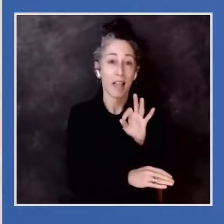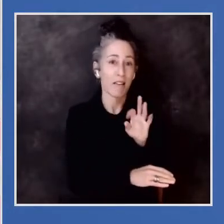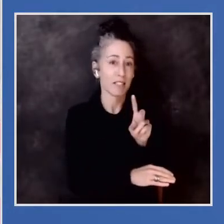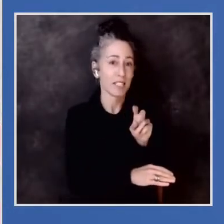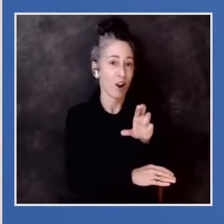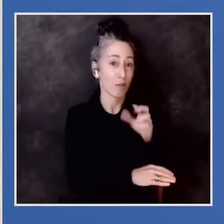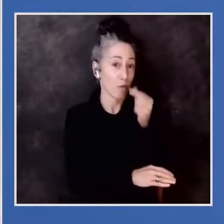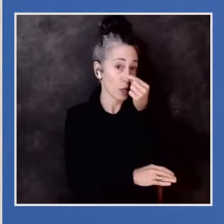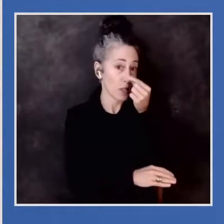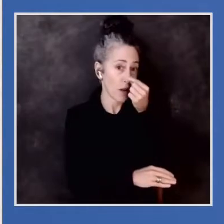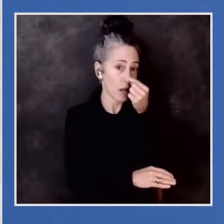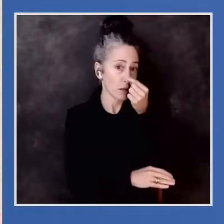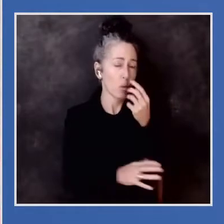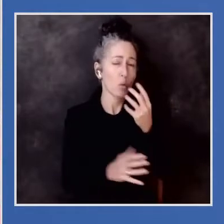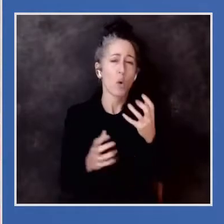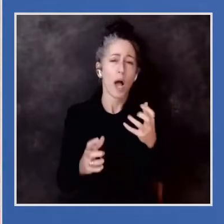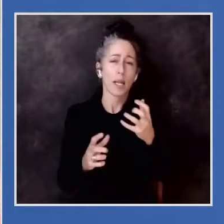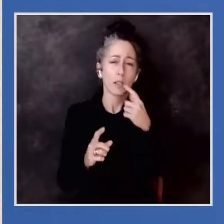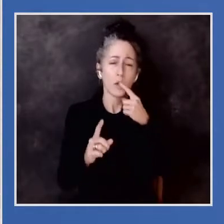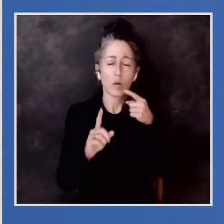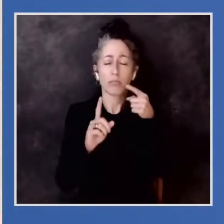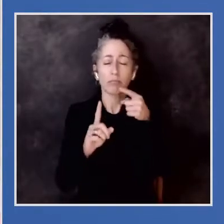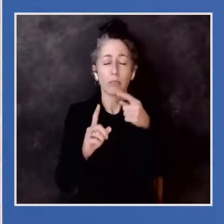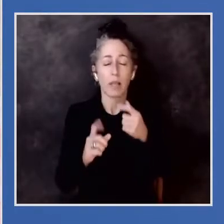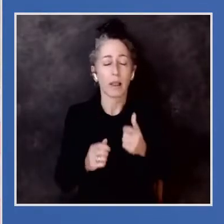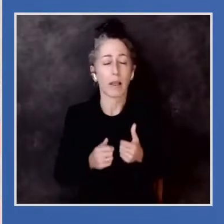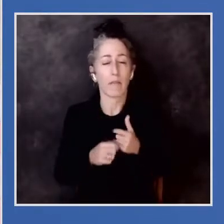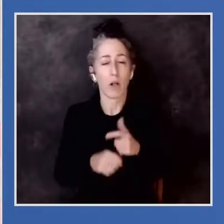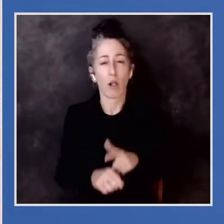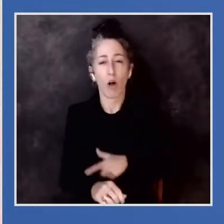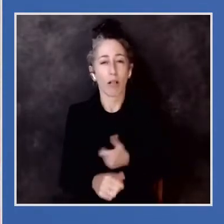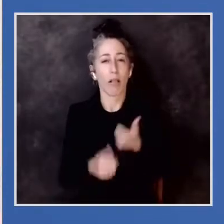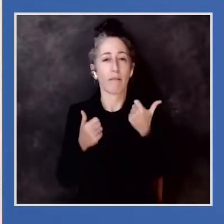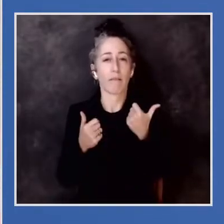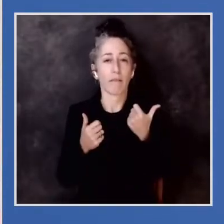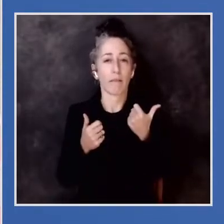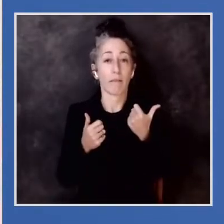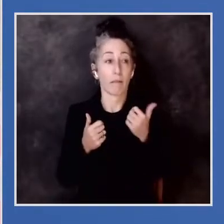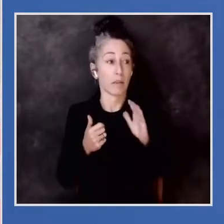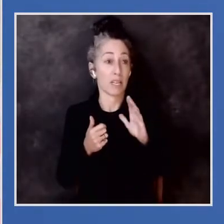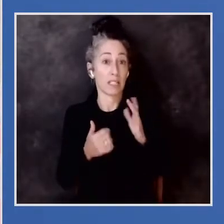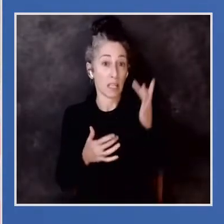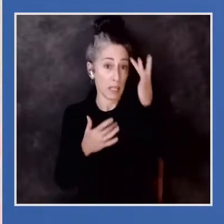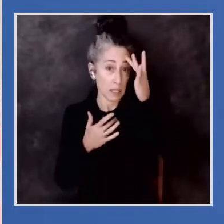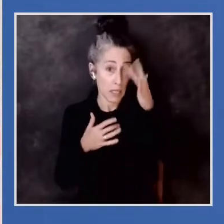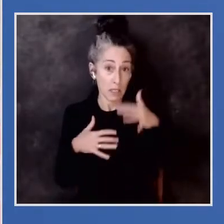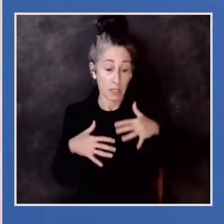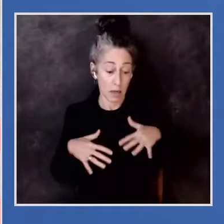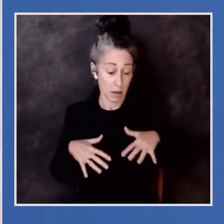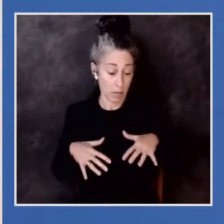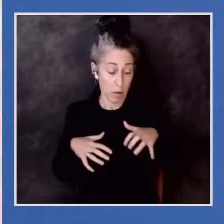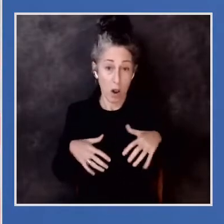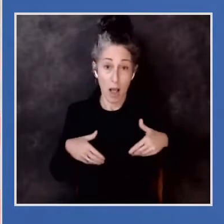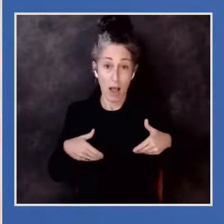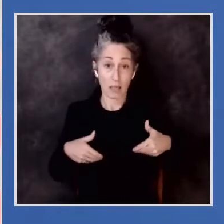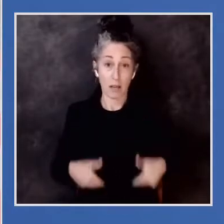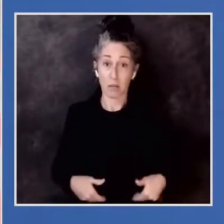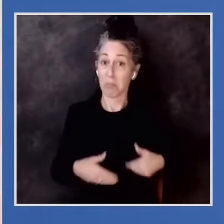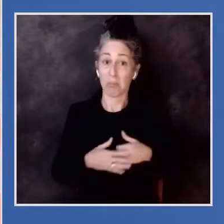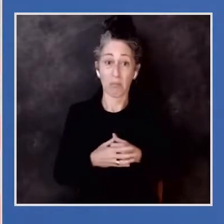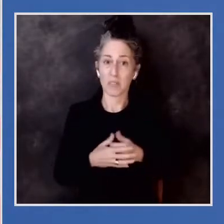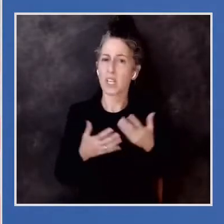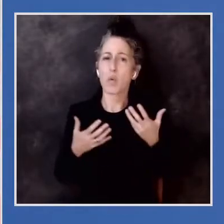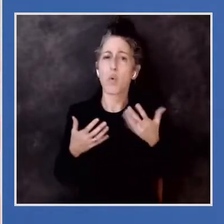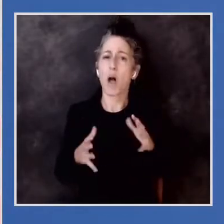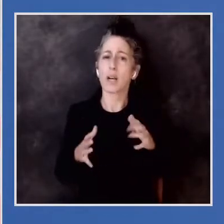life, a life that wasn't defined by his illness. To him, and to so many others